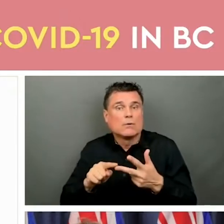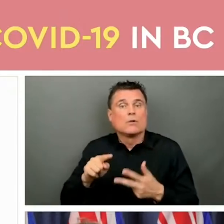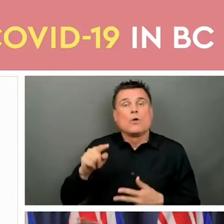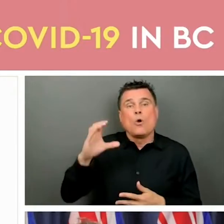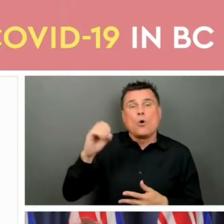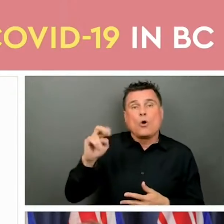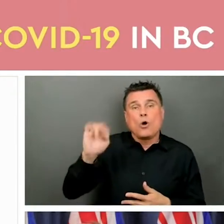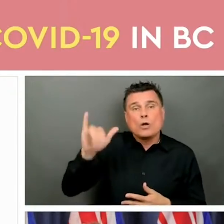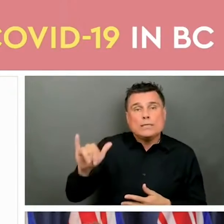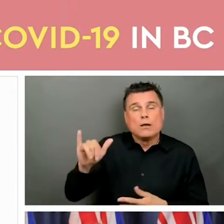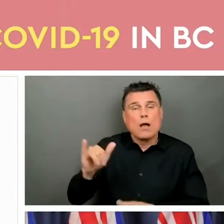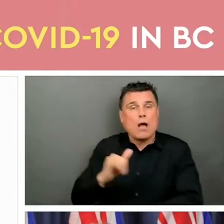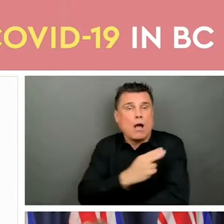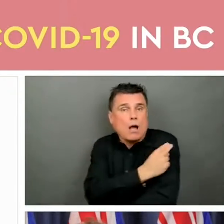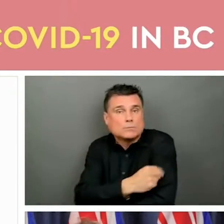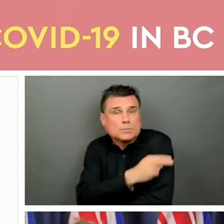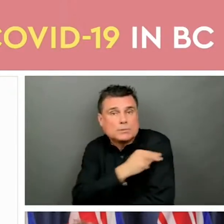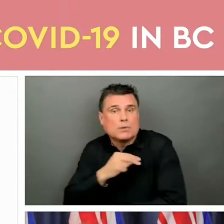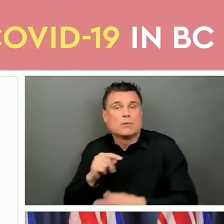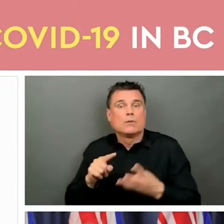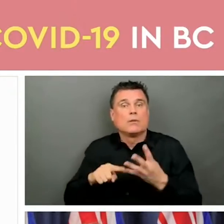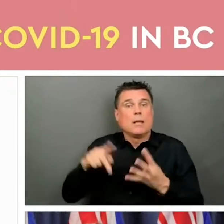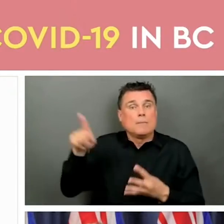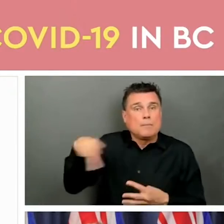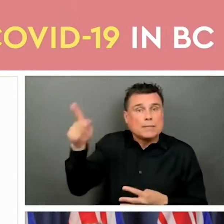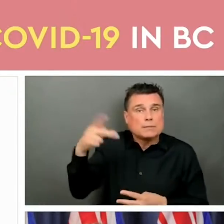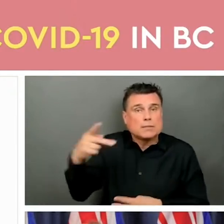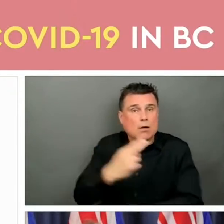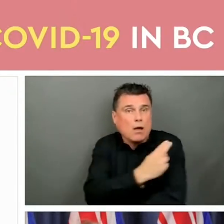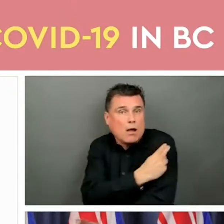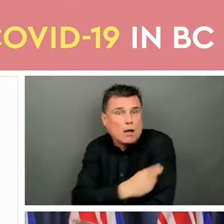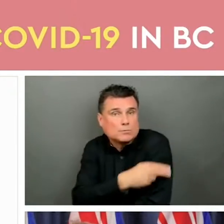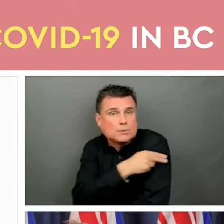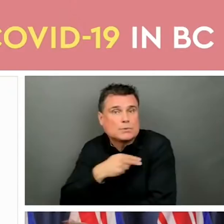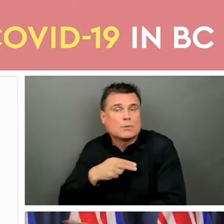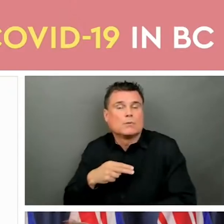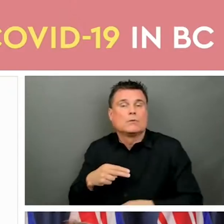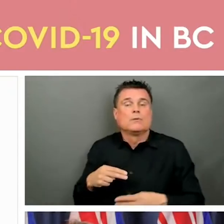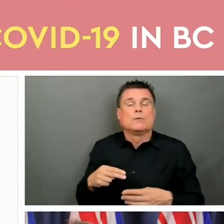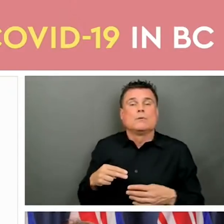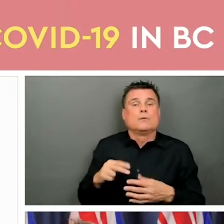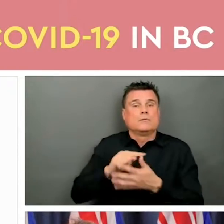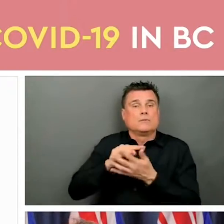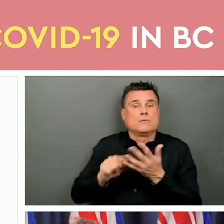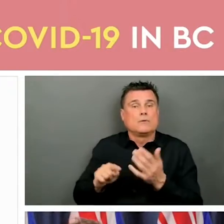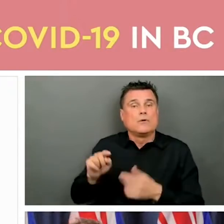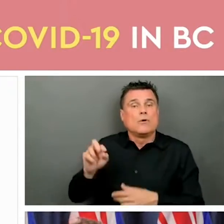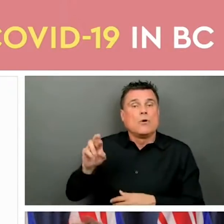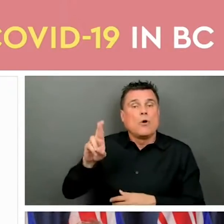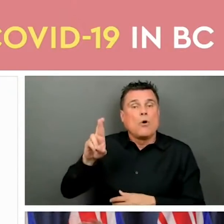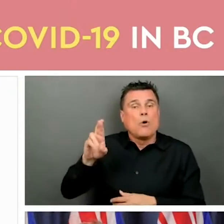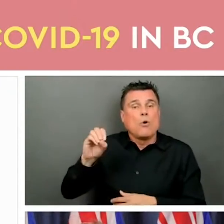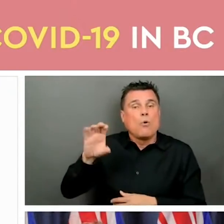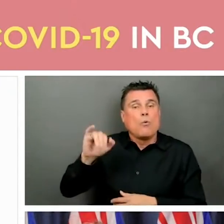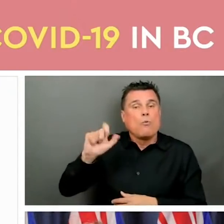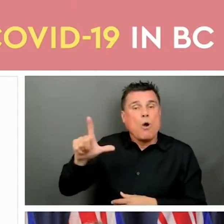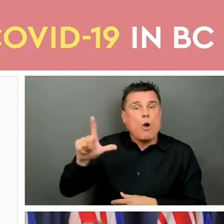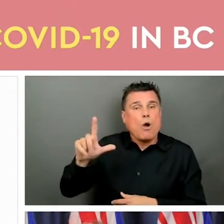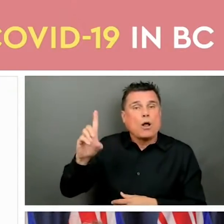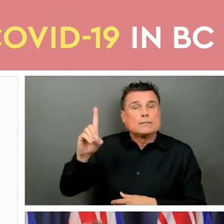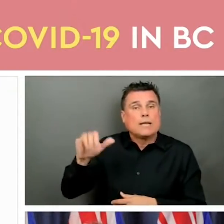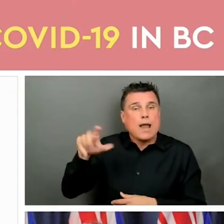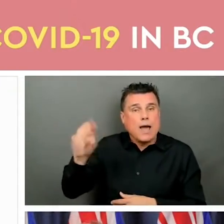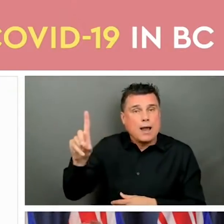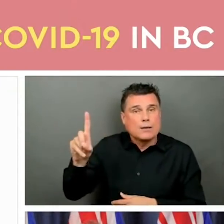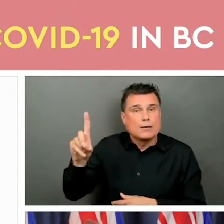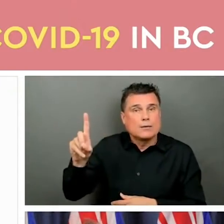indeed hospitals in Northern Health, at Mills, in Fort St. John, and as well in other parts of the province there are significant